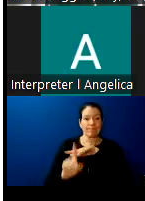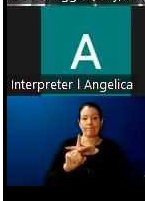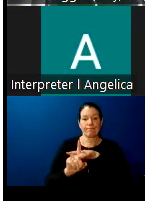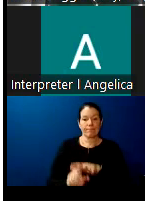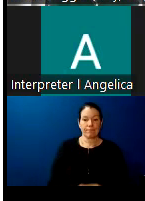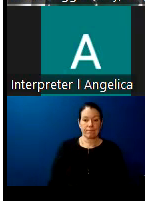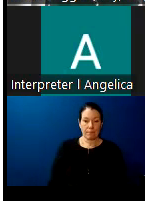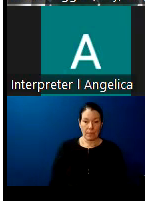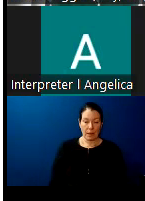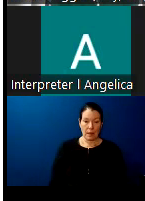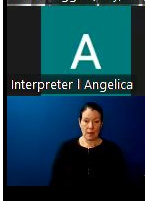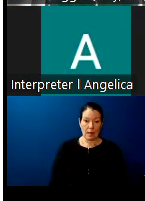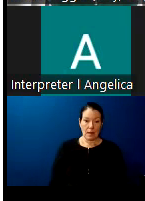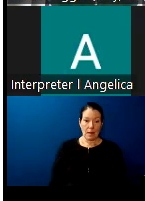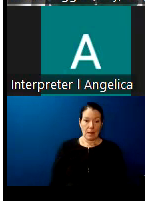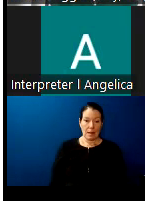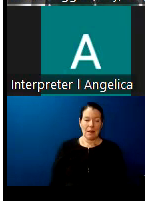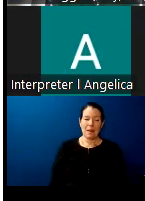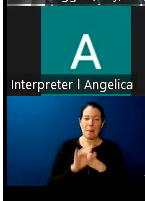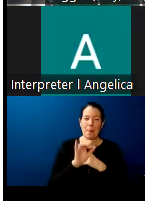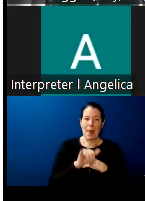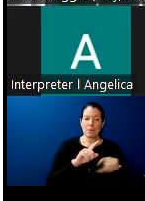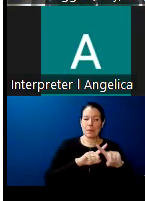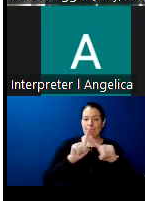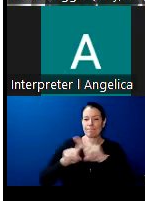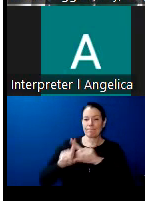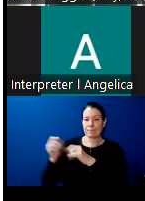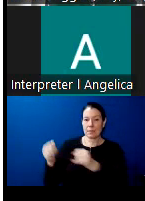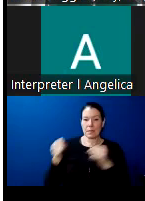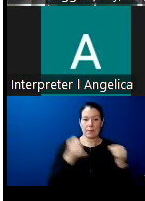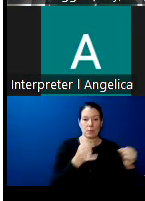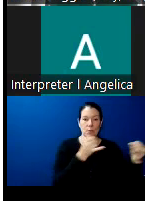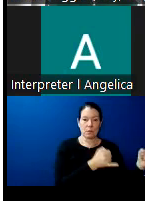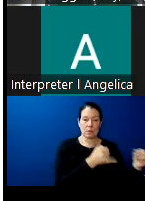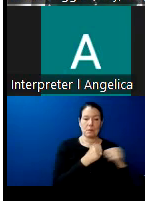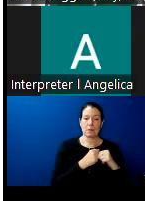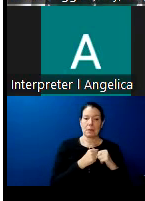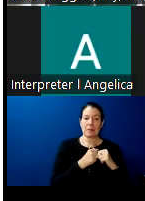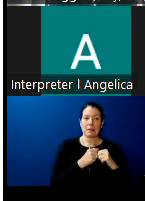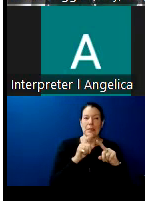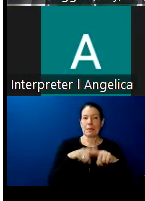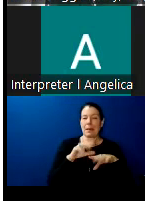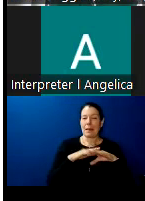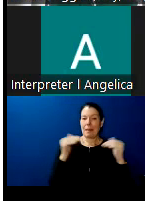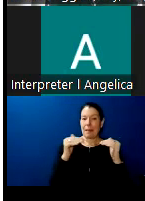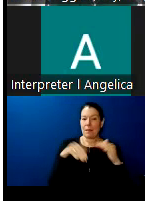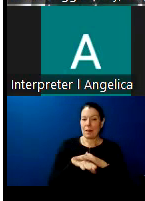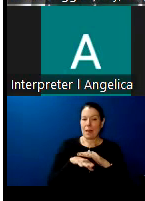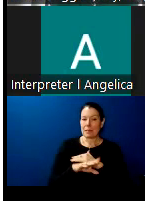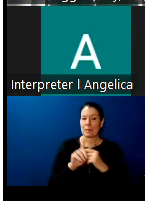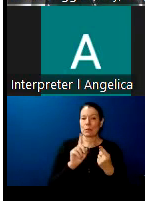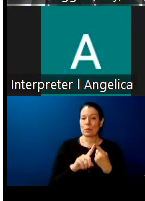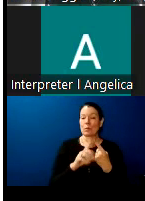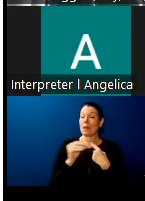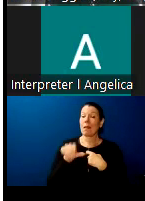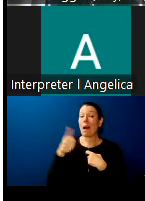previously. And this will look different based on the abusive party's level of access to the client and other risks